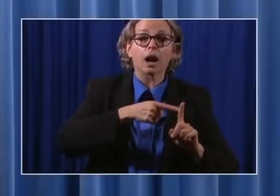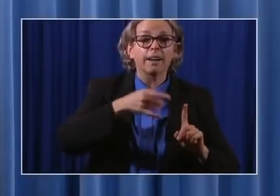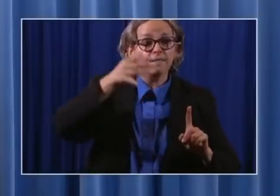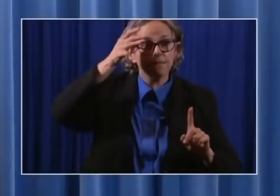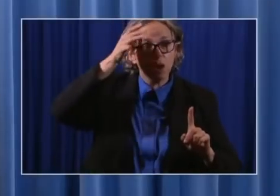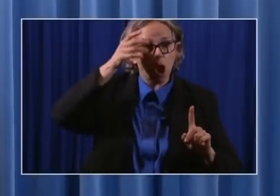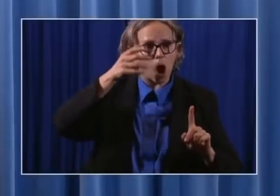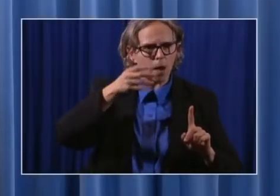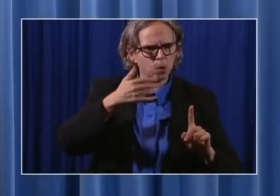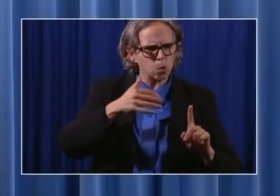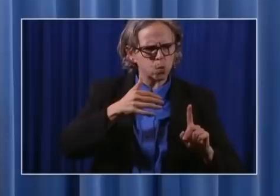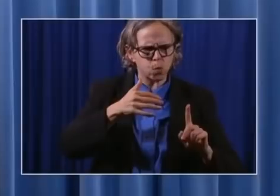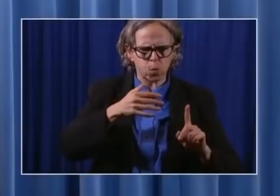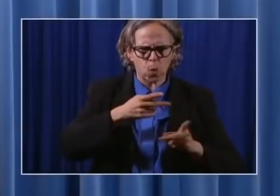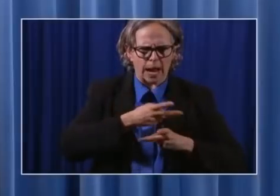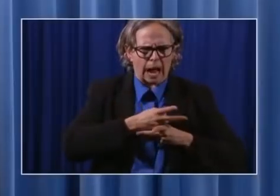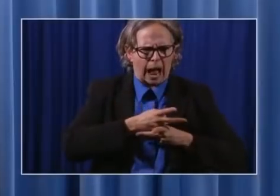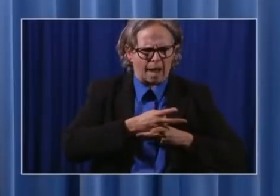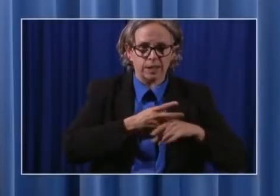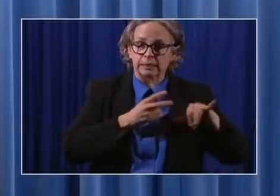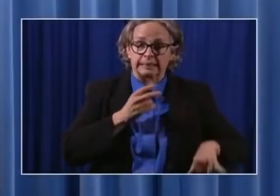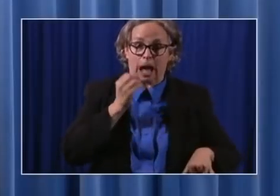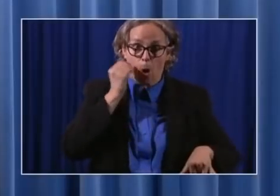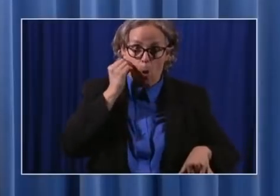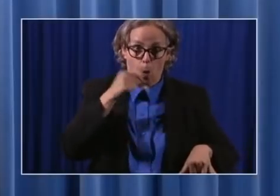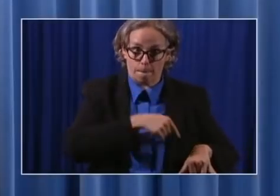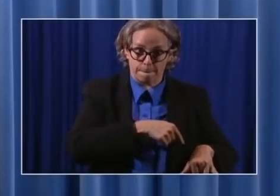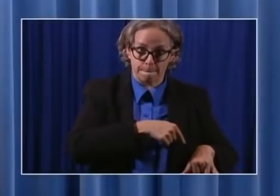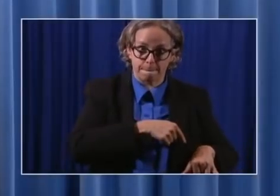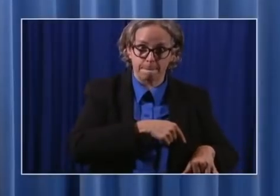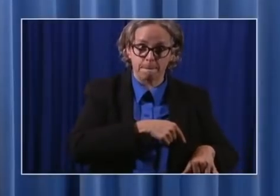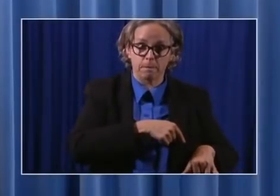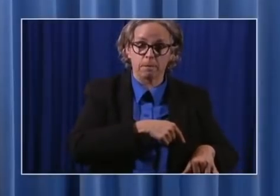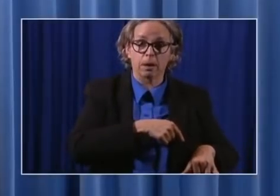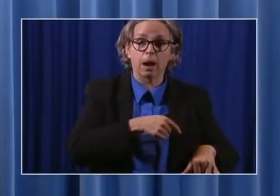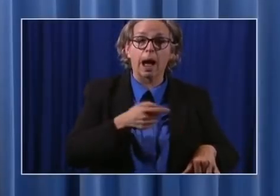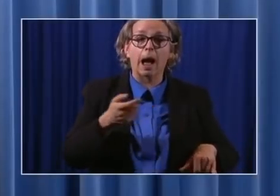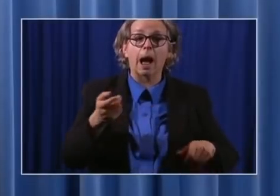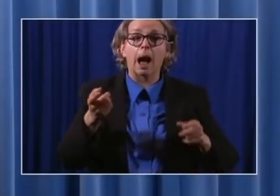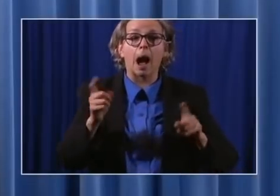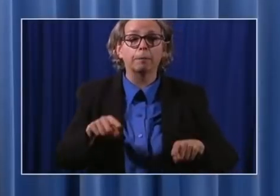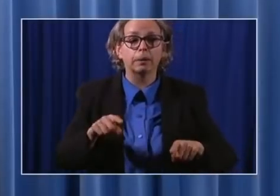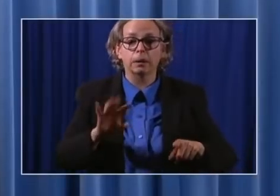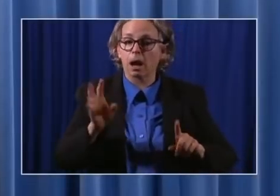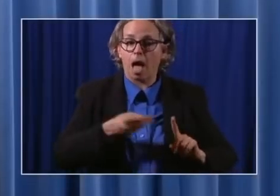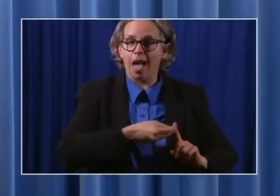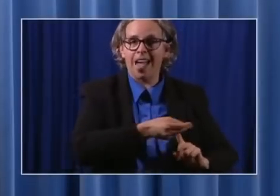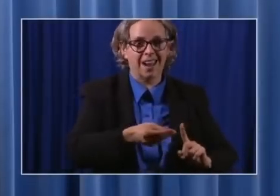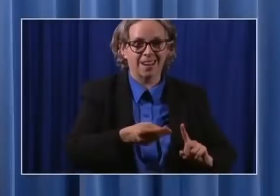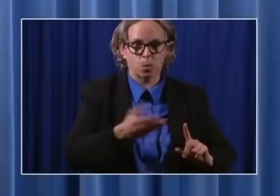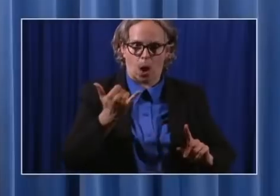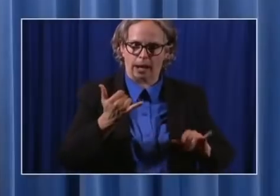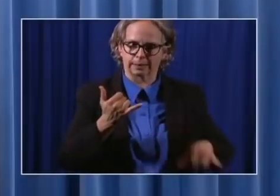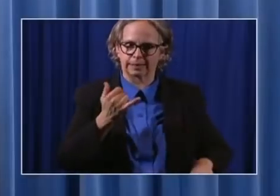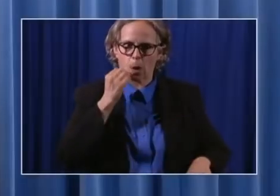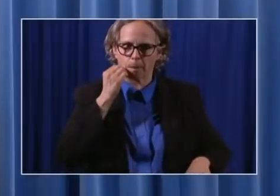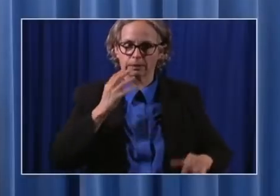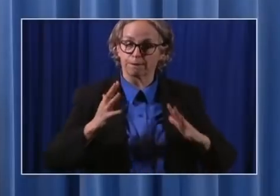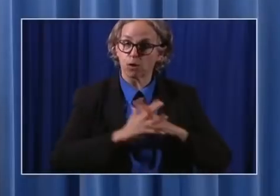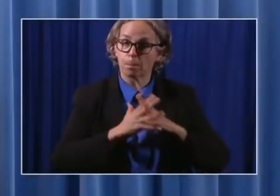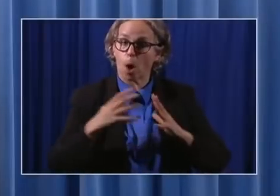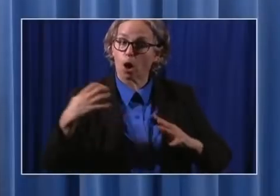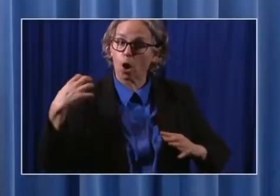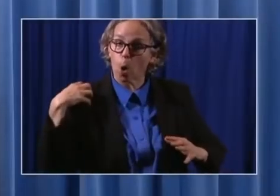careful. There was no further transmission of the virus to coaches or athletes or to anyone else. And none of the people in the